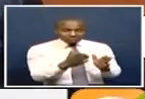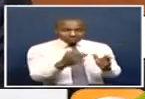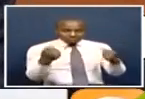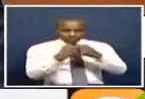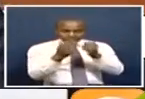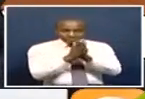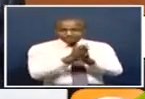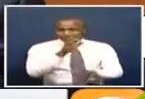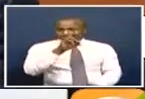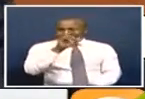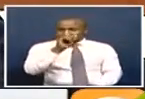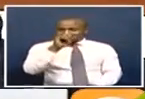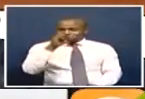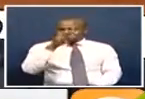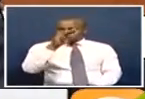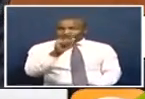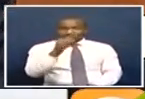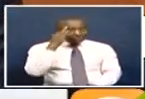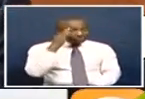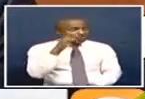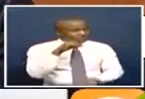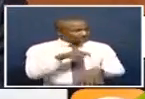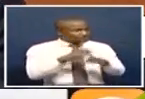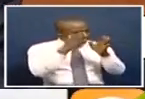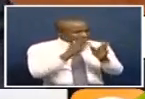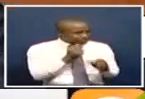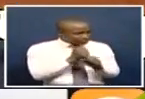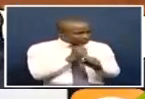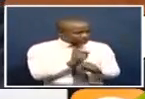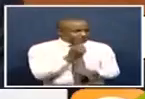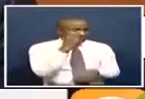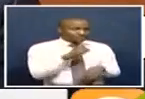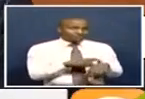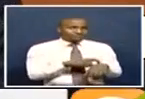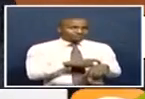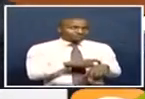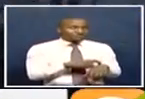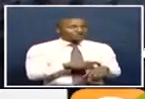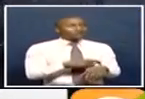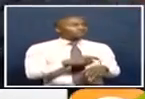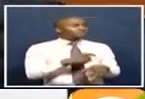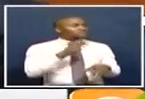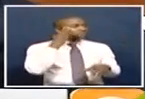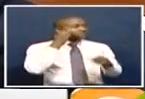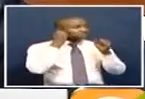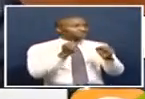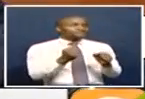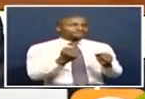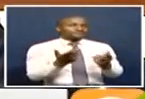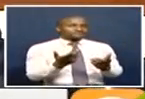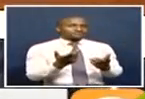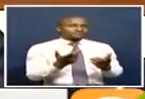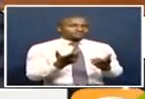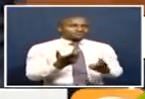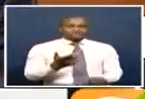people, when somebody has done a one term, you can hardly judge him, unless if you have his past history. And so they need two